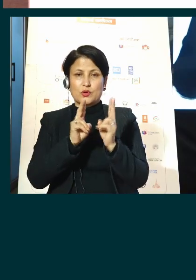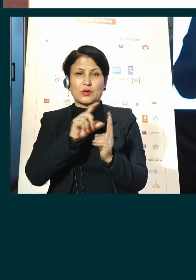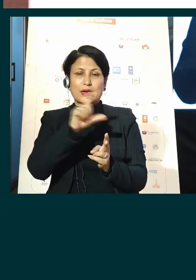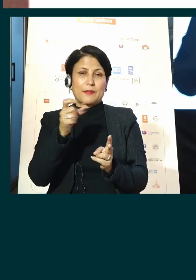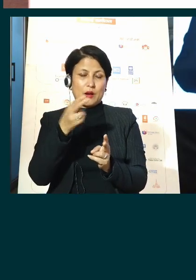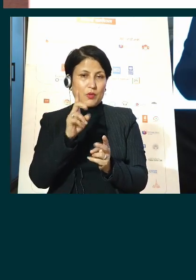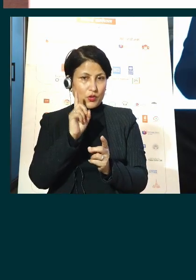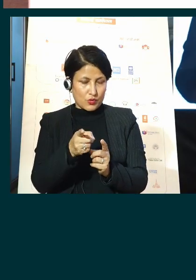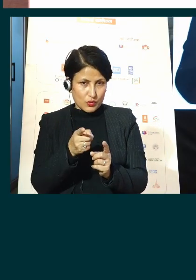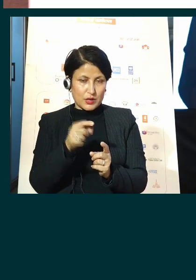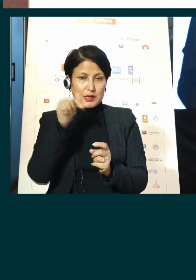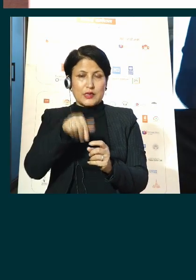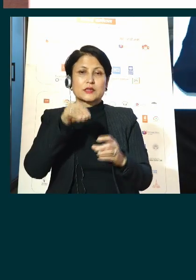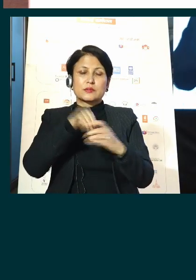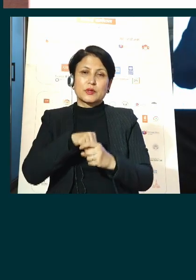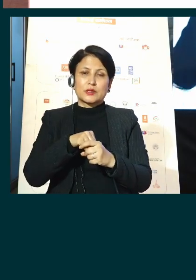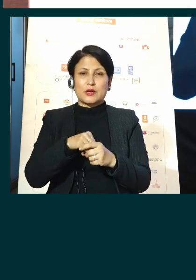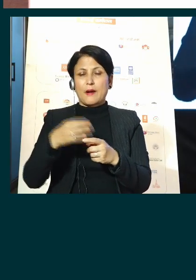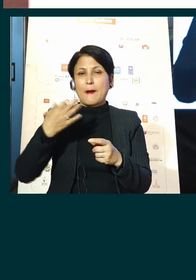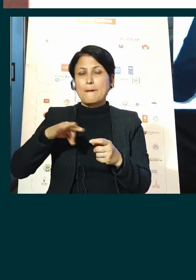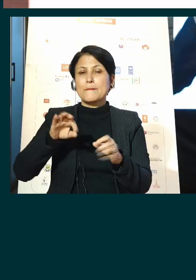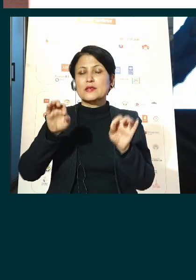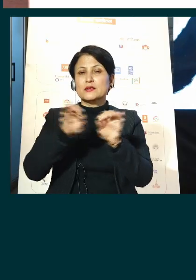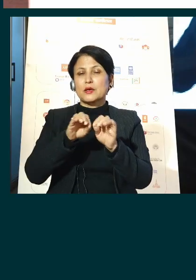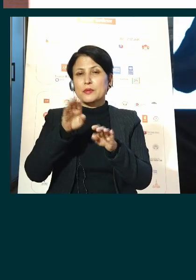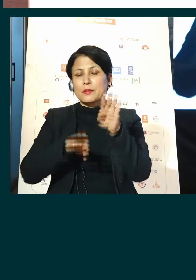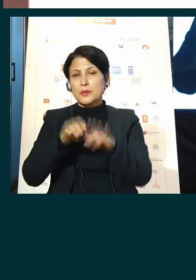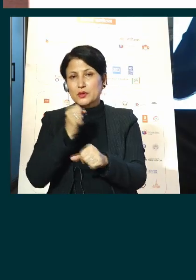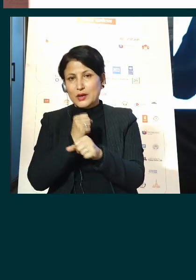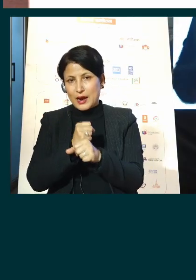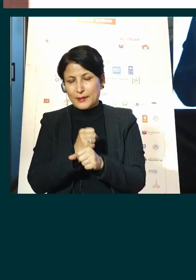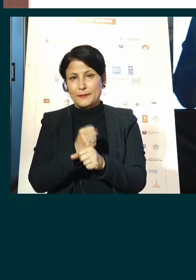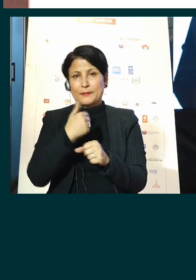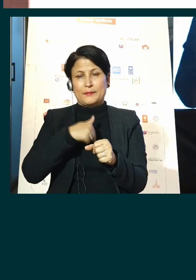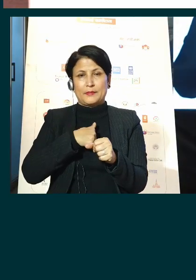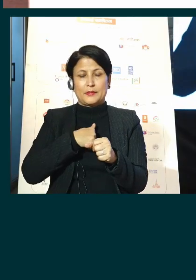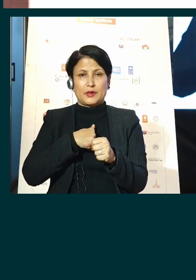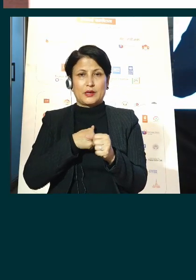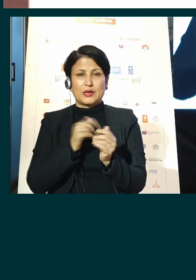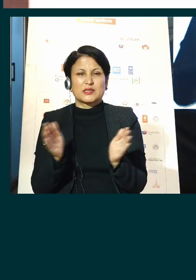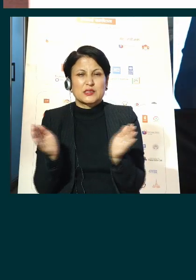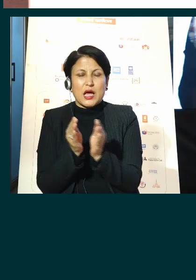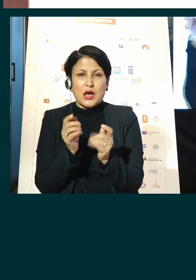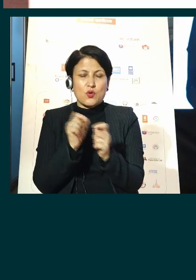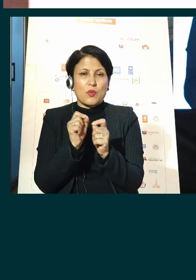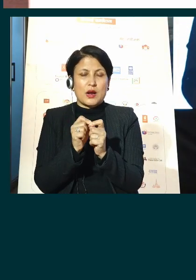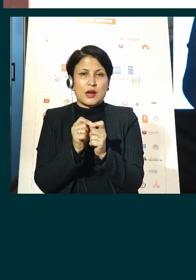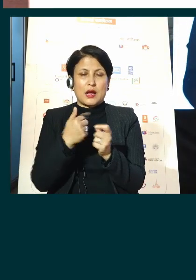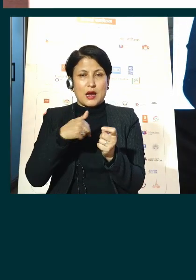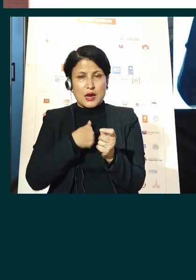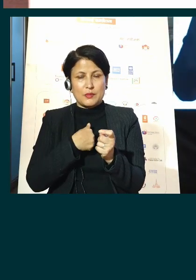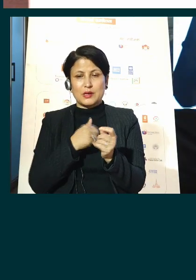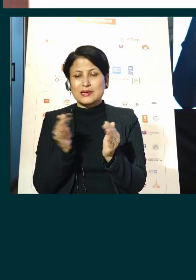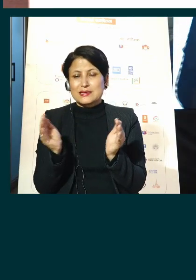are looking at menstrual discrimination. So much work being done. We narrowed it down to make sure that we had a narrow focus for our study,